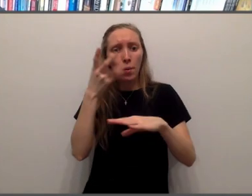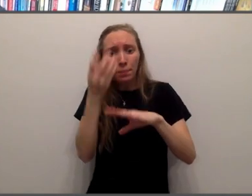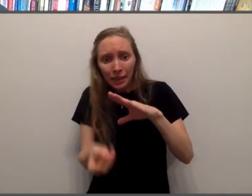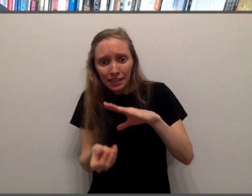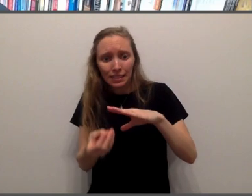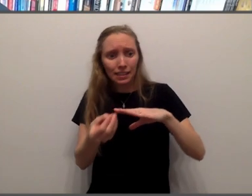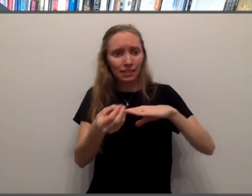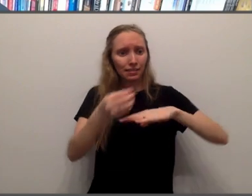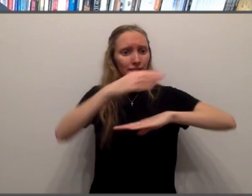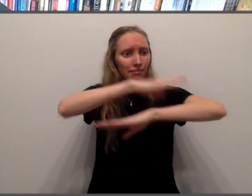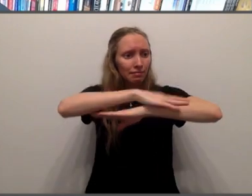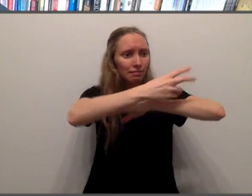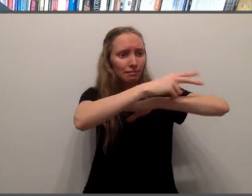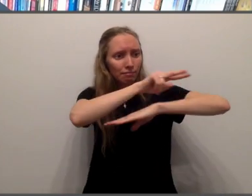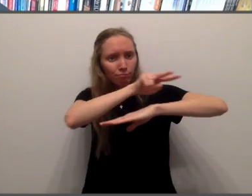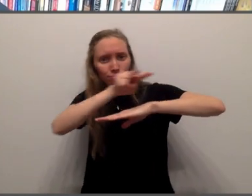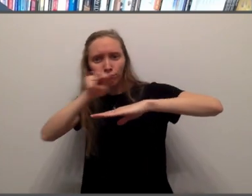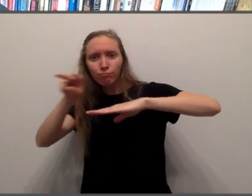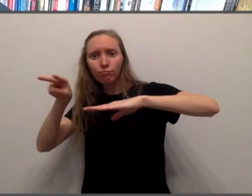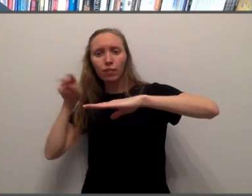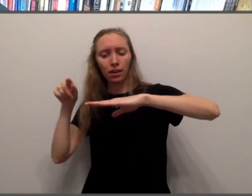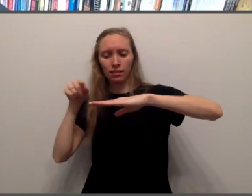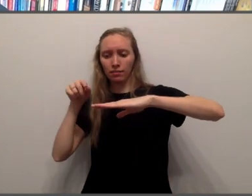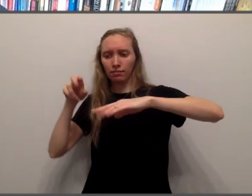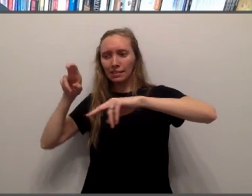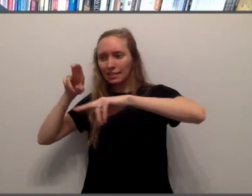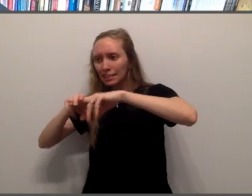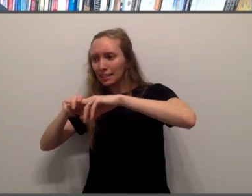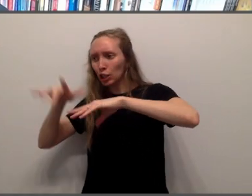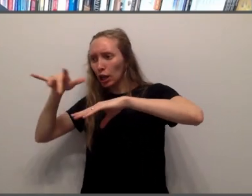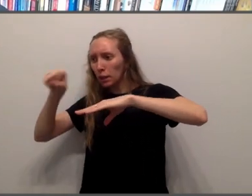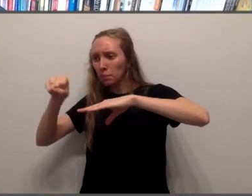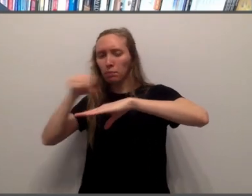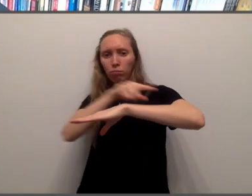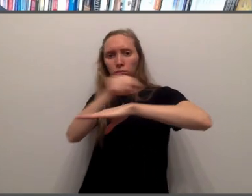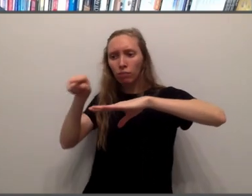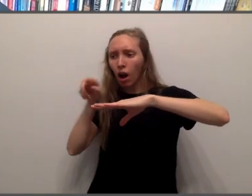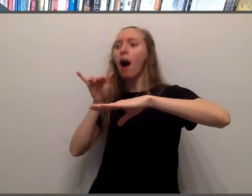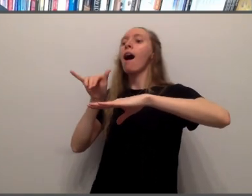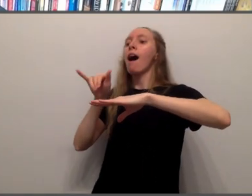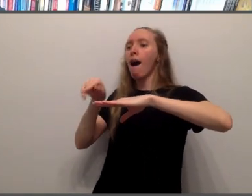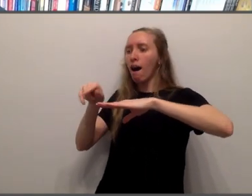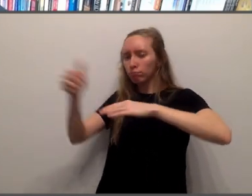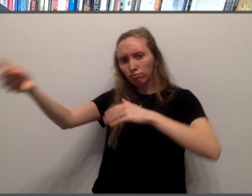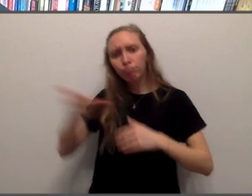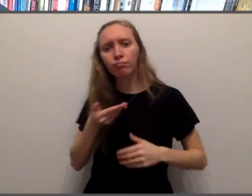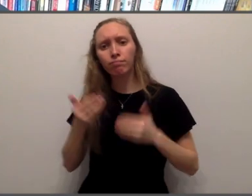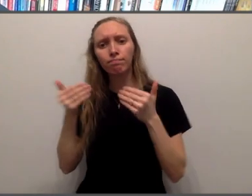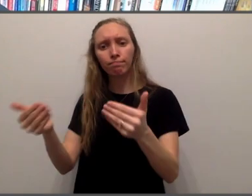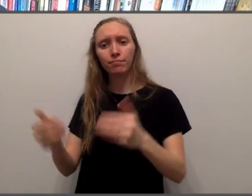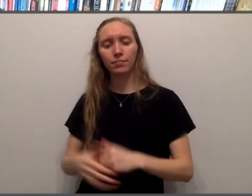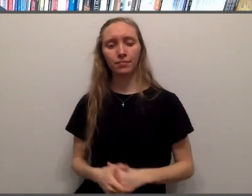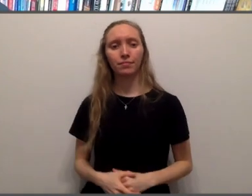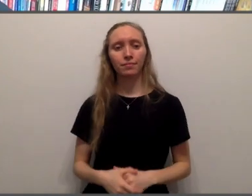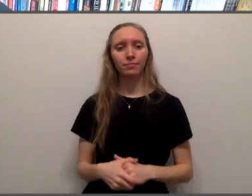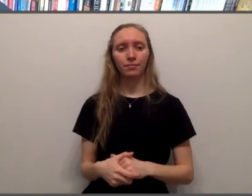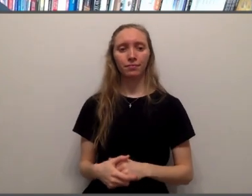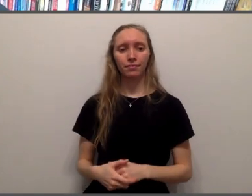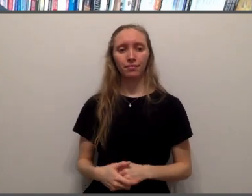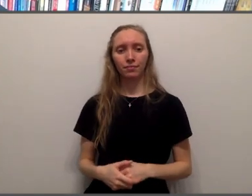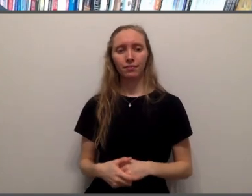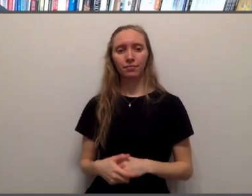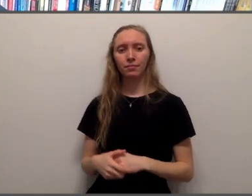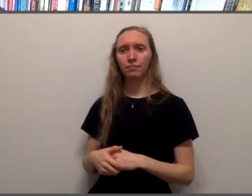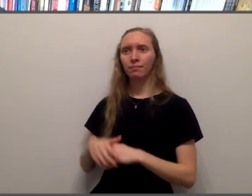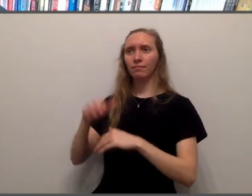See, diversity includes the disability community. Access to God's kingdom requires that